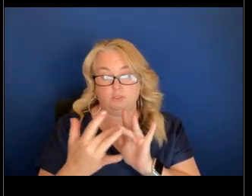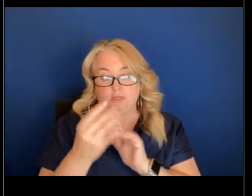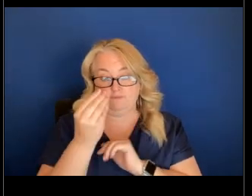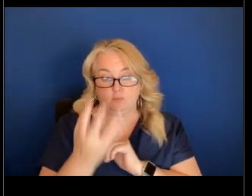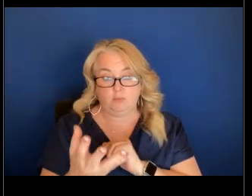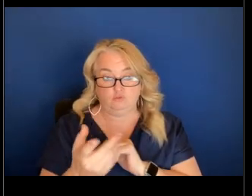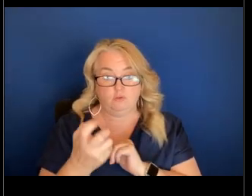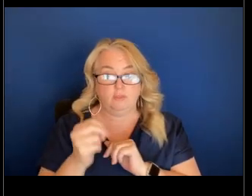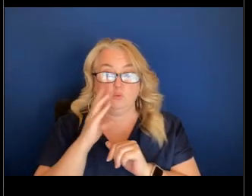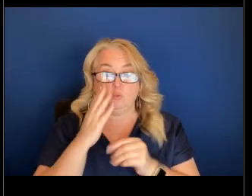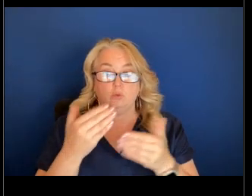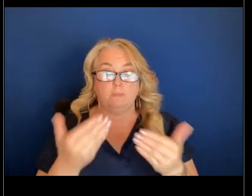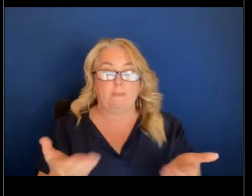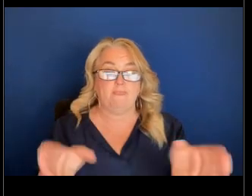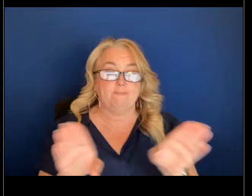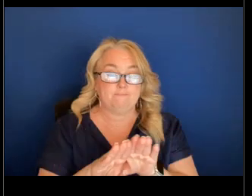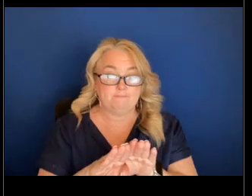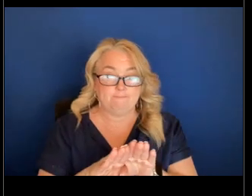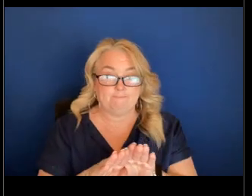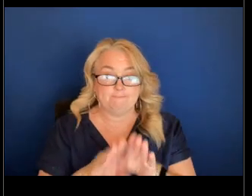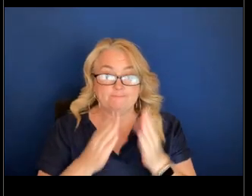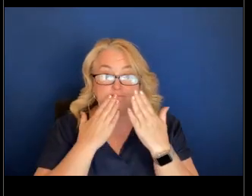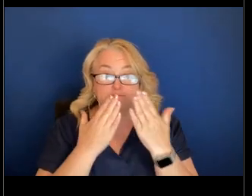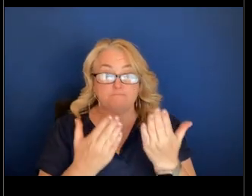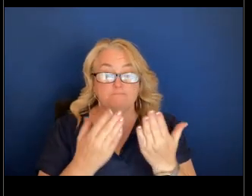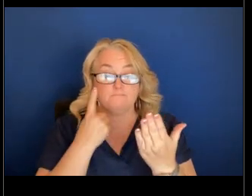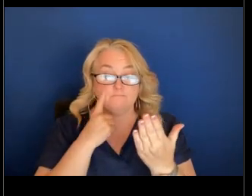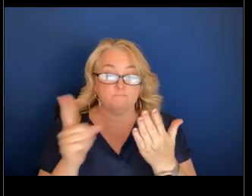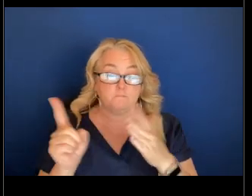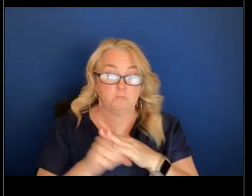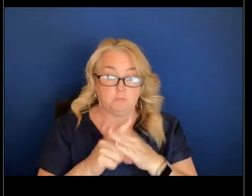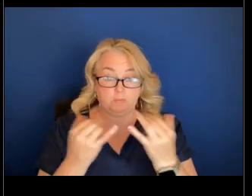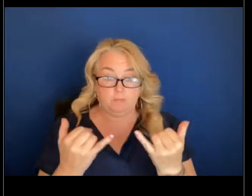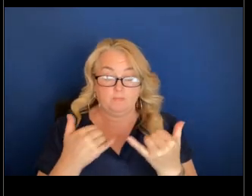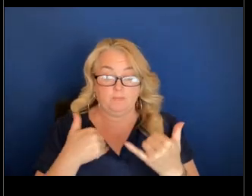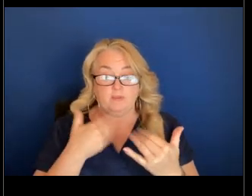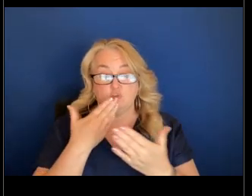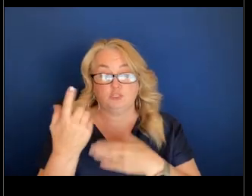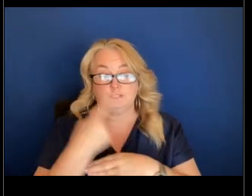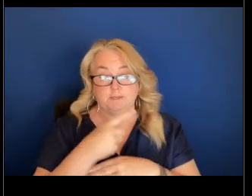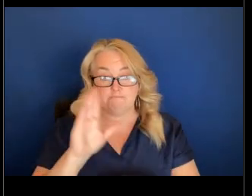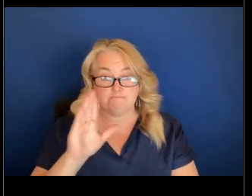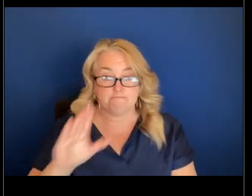and then we'll close the training. Thank you for attending, and I hope you have a great day.